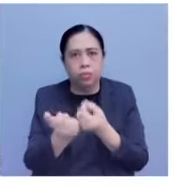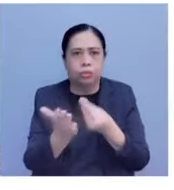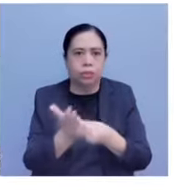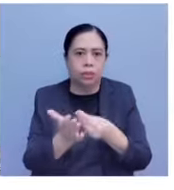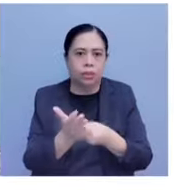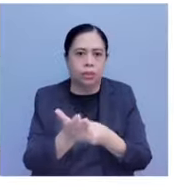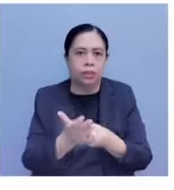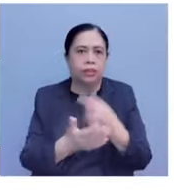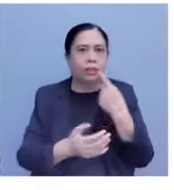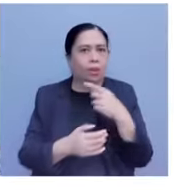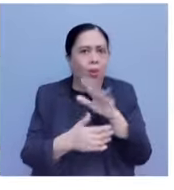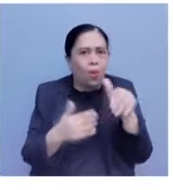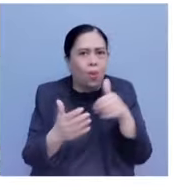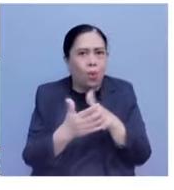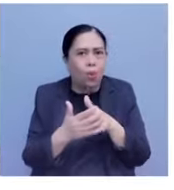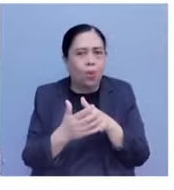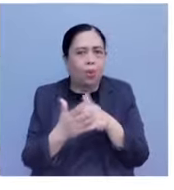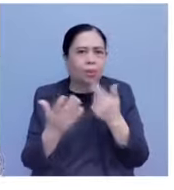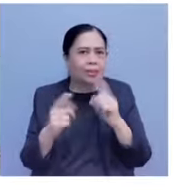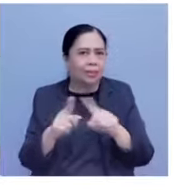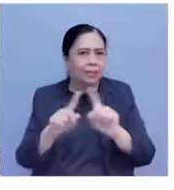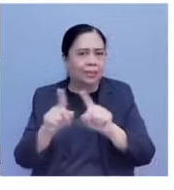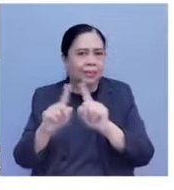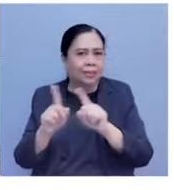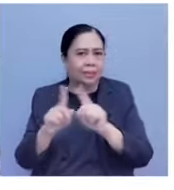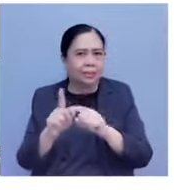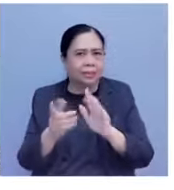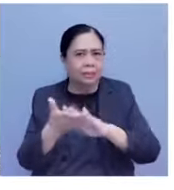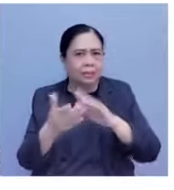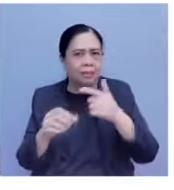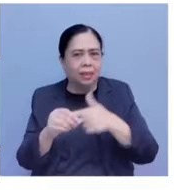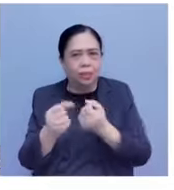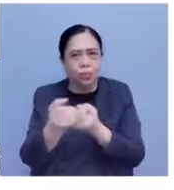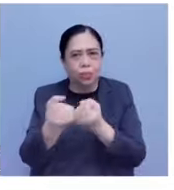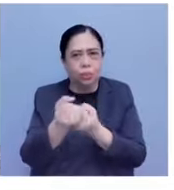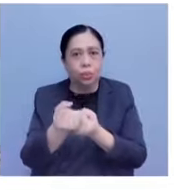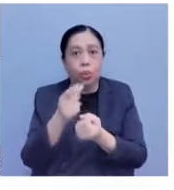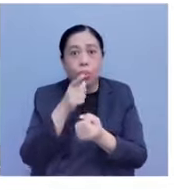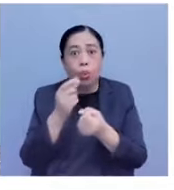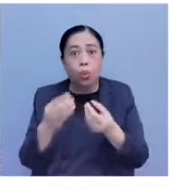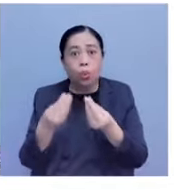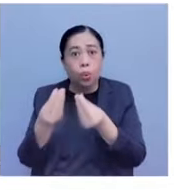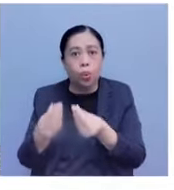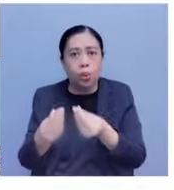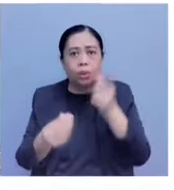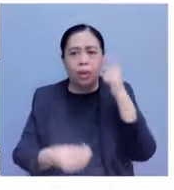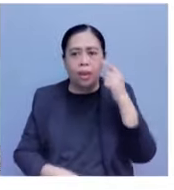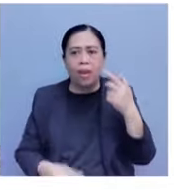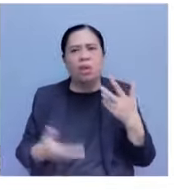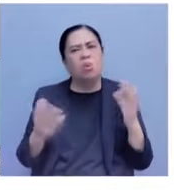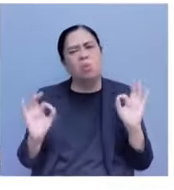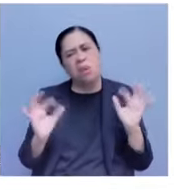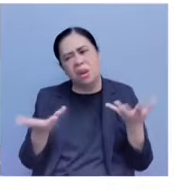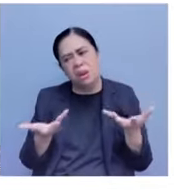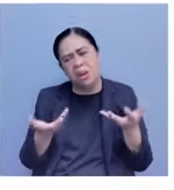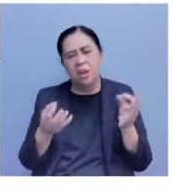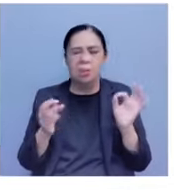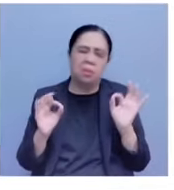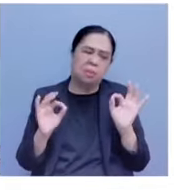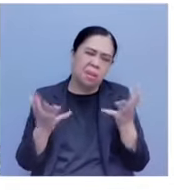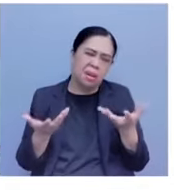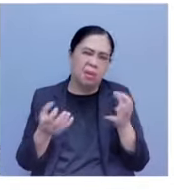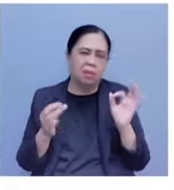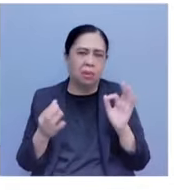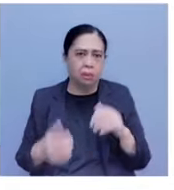grew under very extreme prices of gas, the government says there are no funds, and yet they